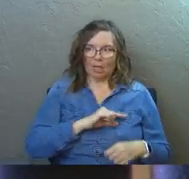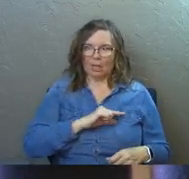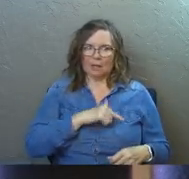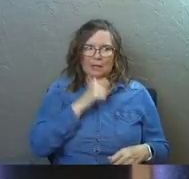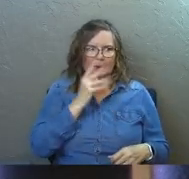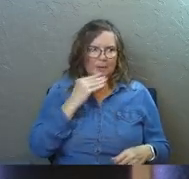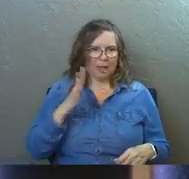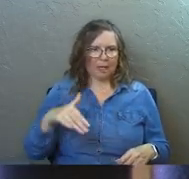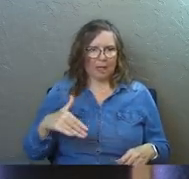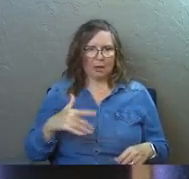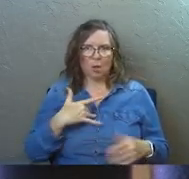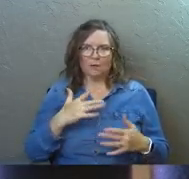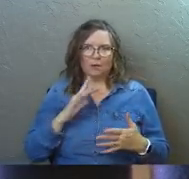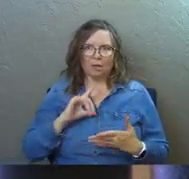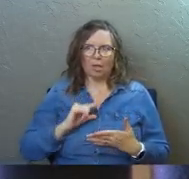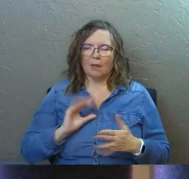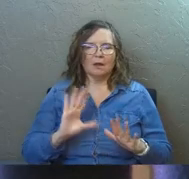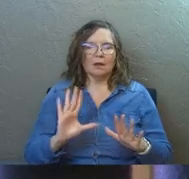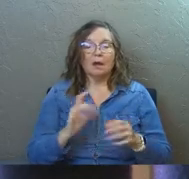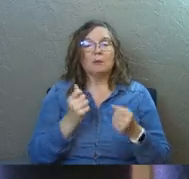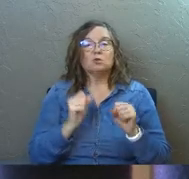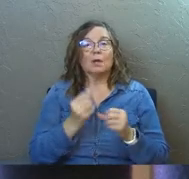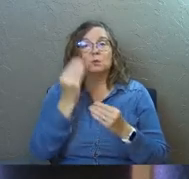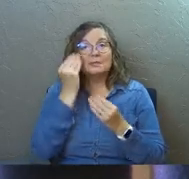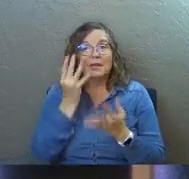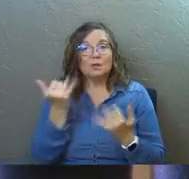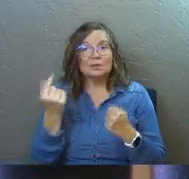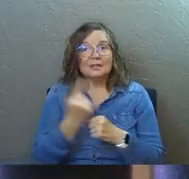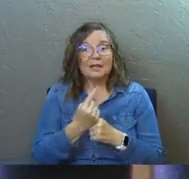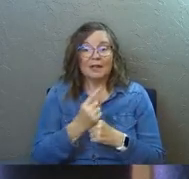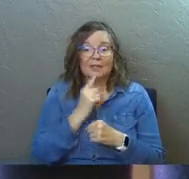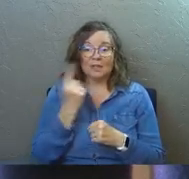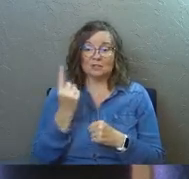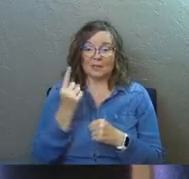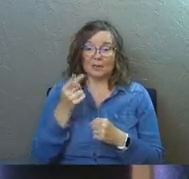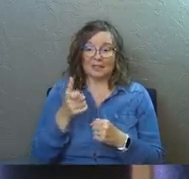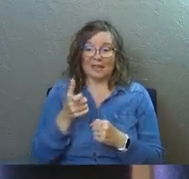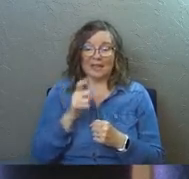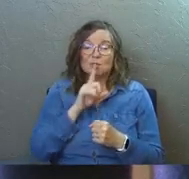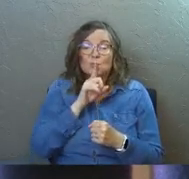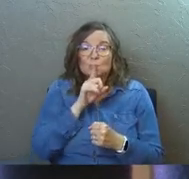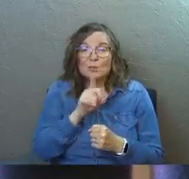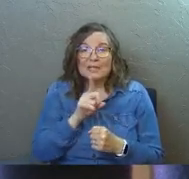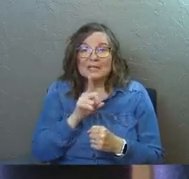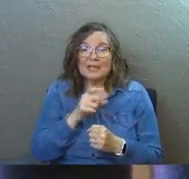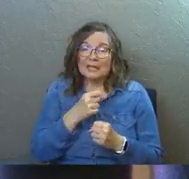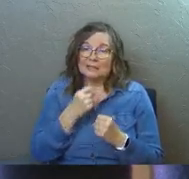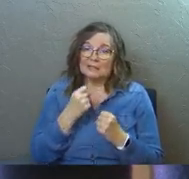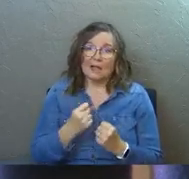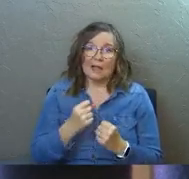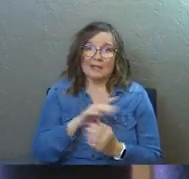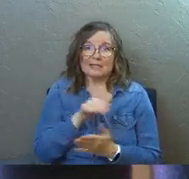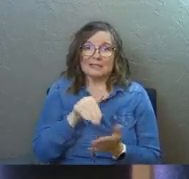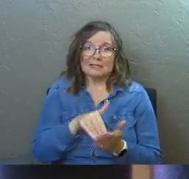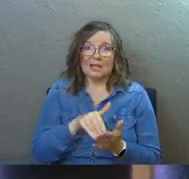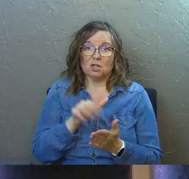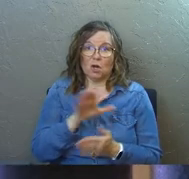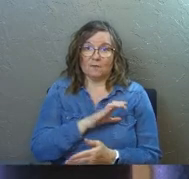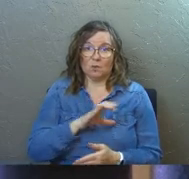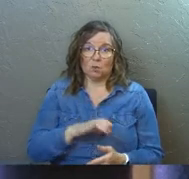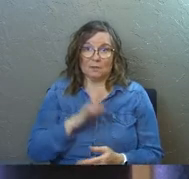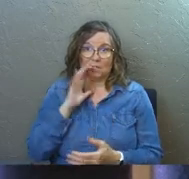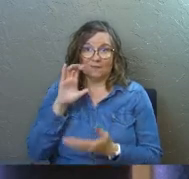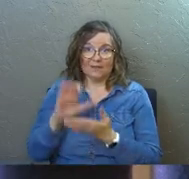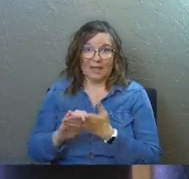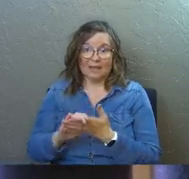guilty or make you feel small or anything like that. I'm just trying to tell you today, there's something that is real and solid at the center of the Christian